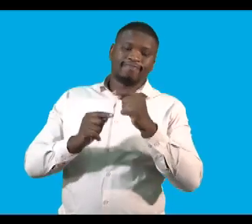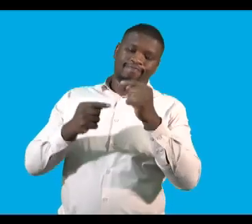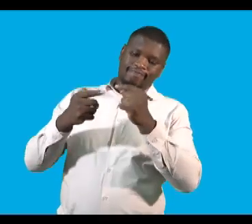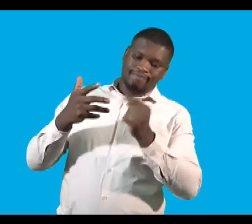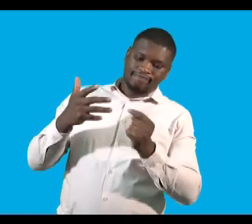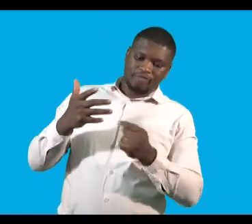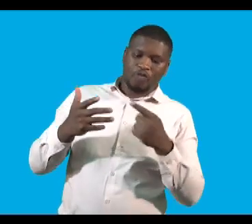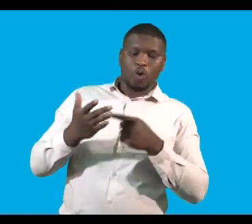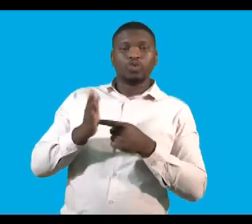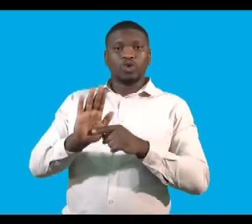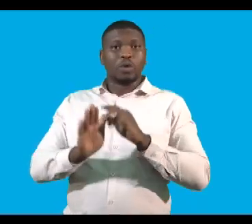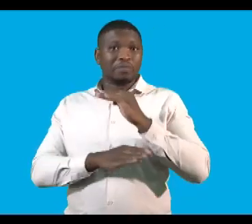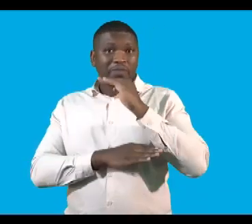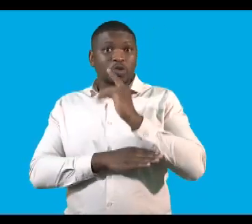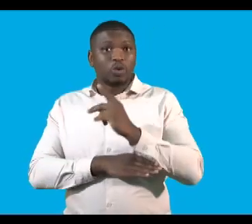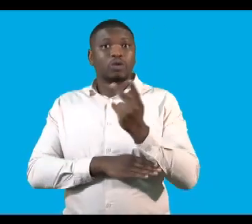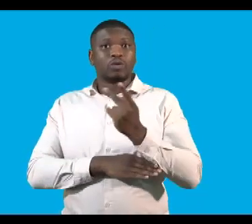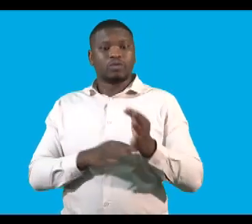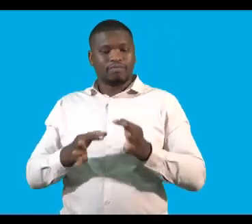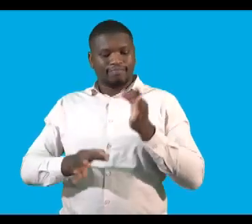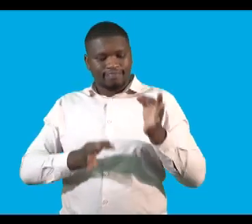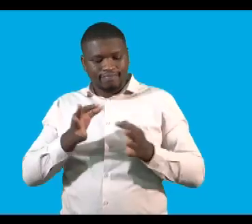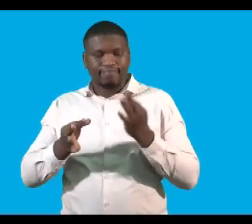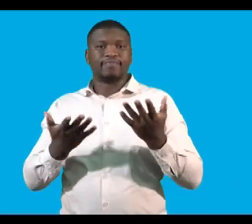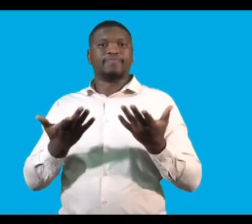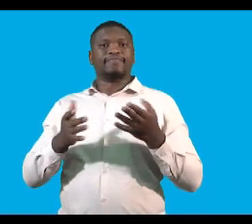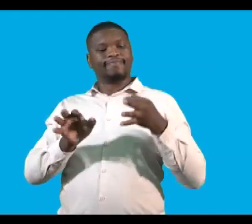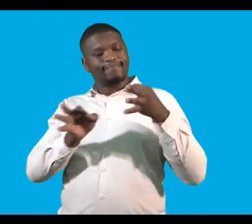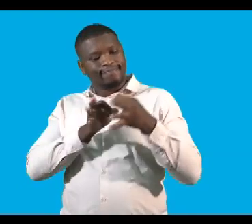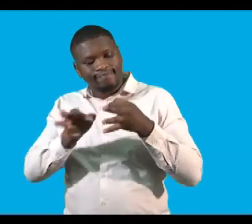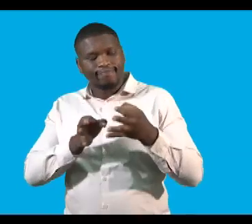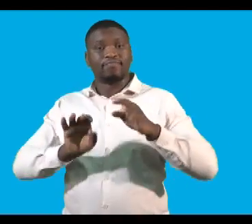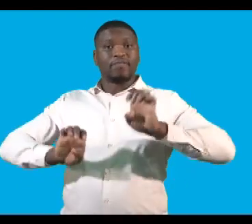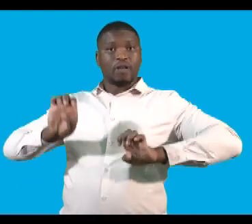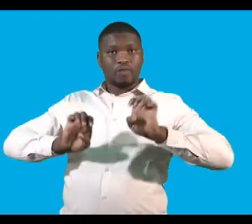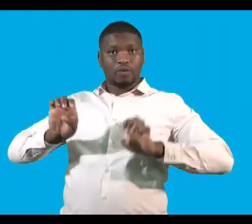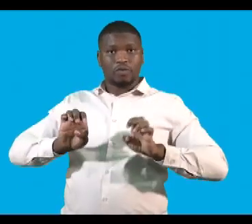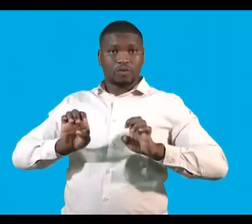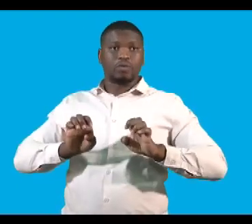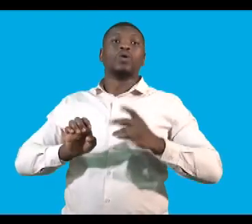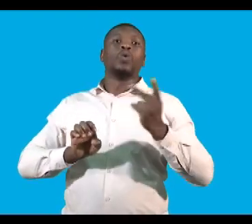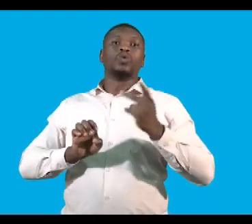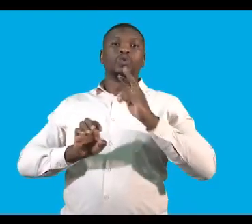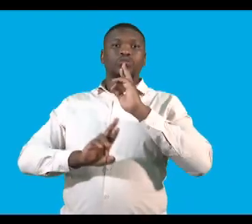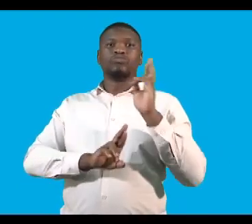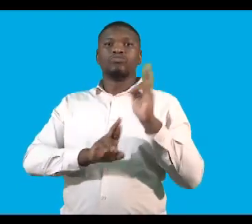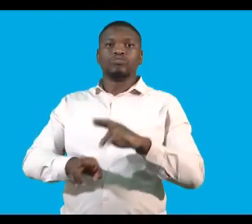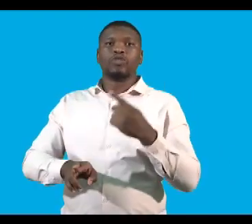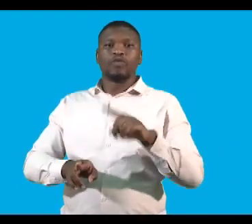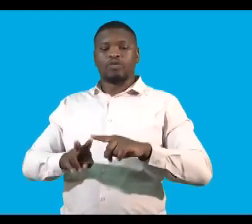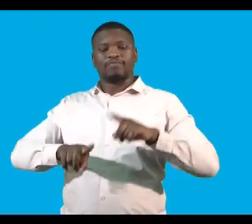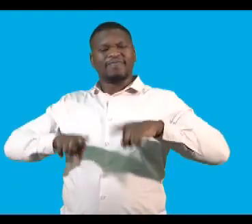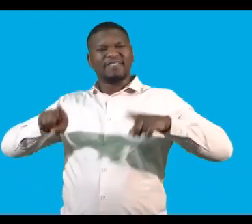to convey meaning, and then analyzing, interpreting, evaluating, and responding to a wide range